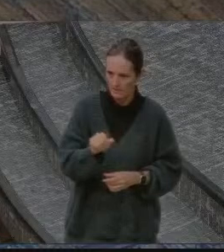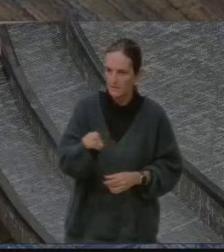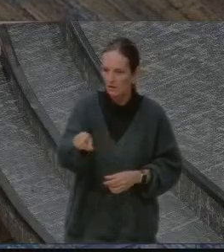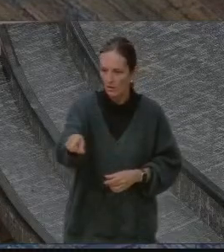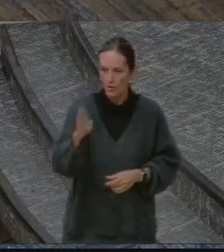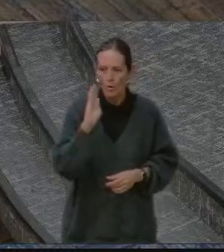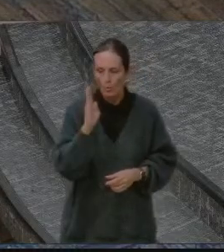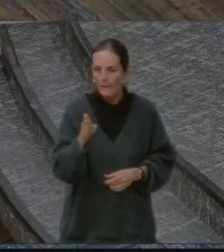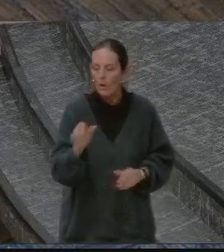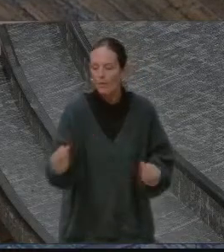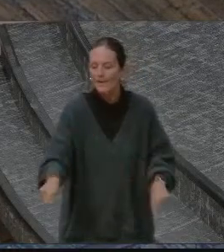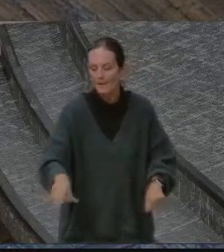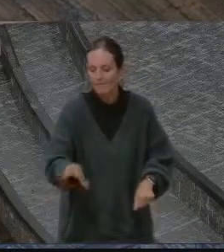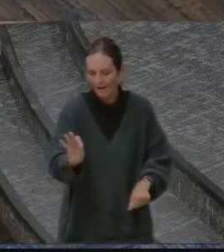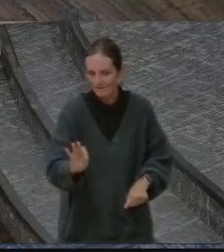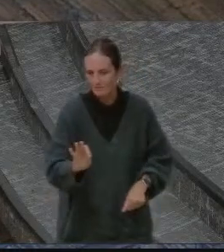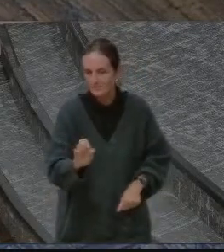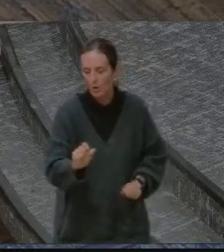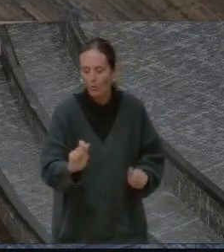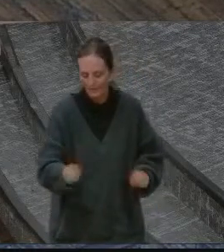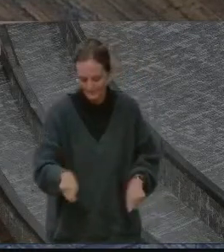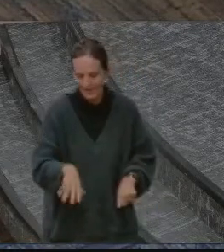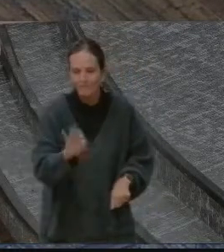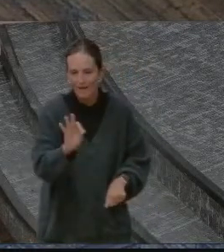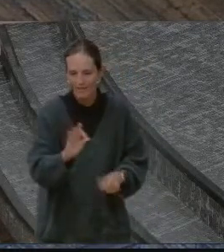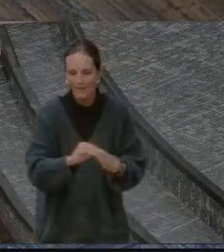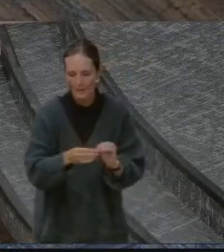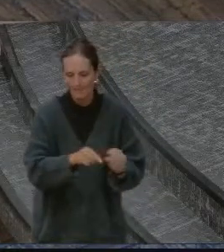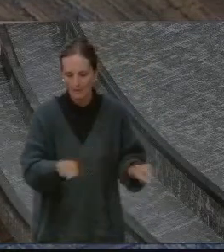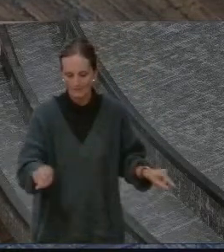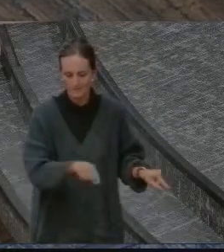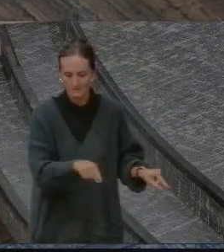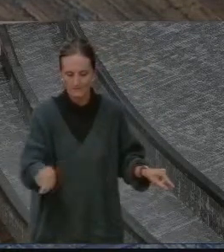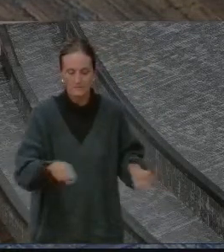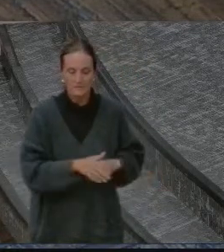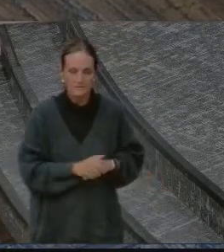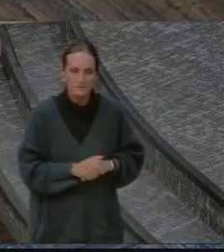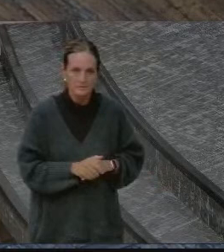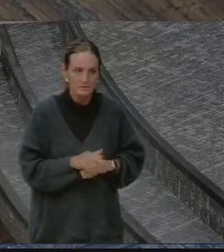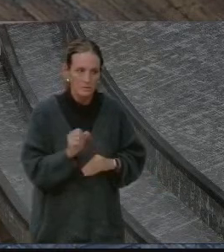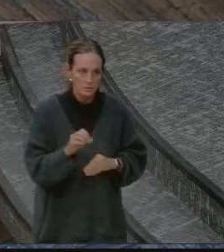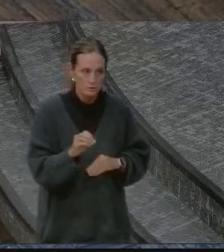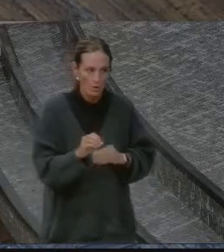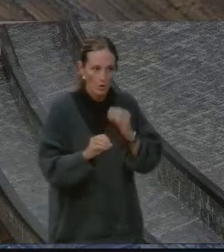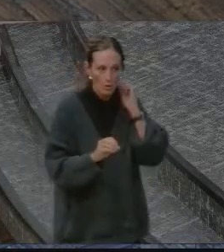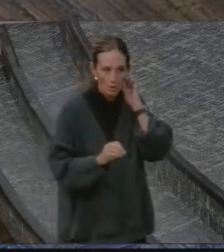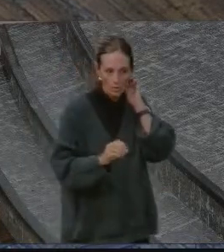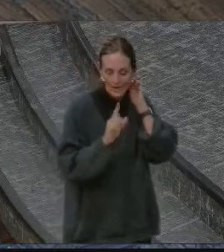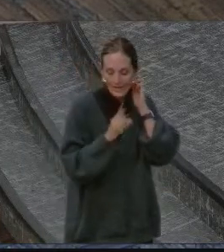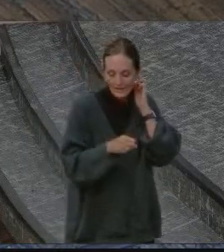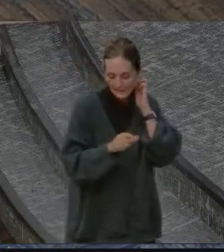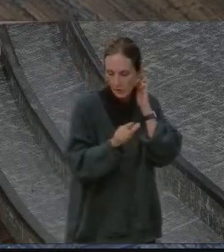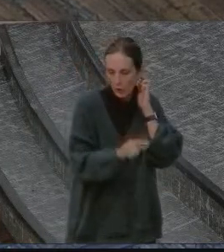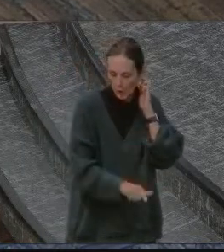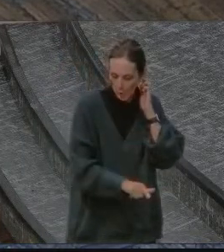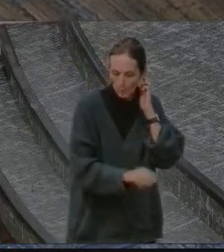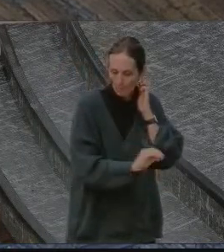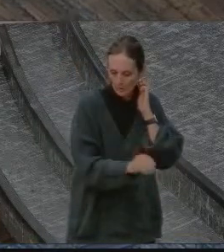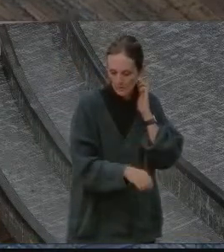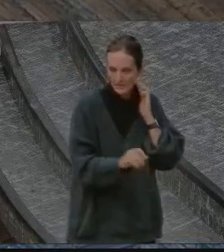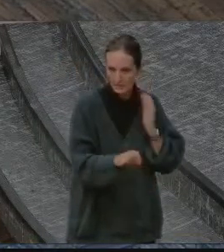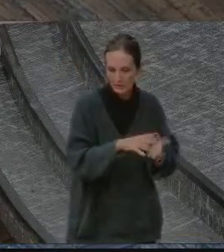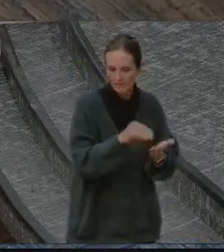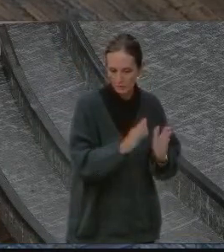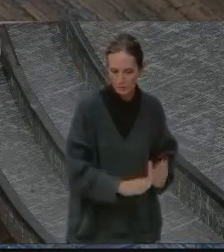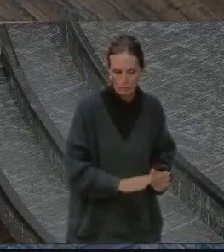for me. Thank you. yeah. But what I will say is that a very low proportion of our students are